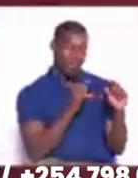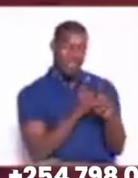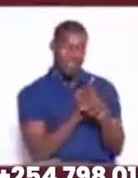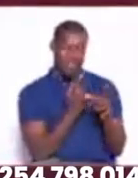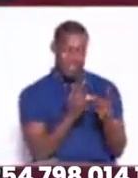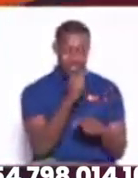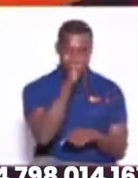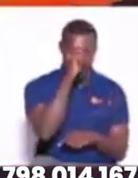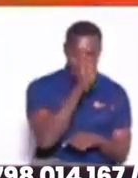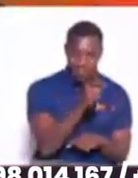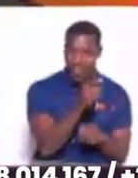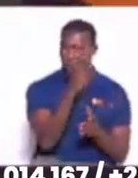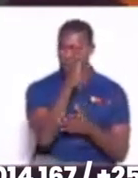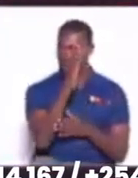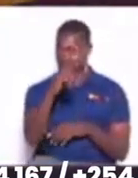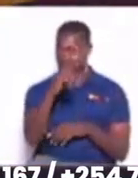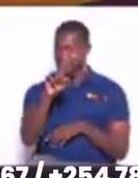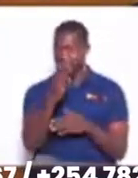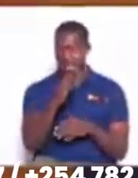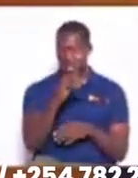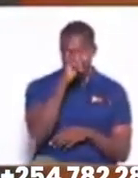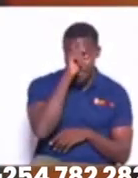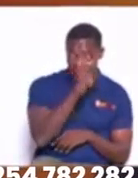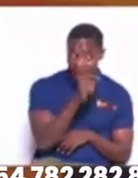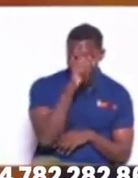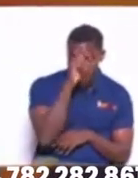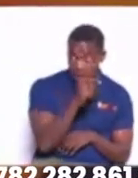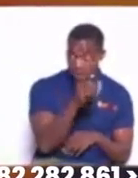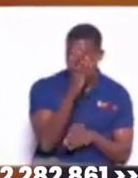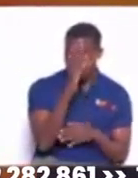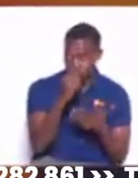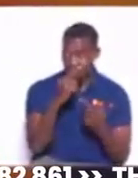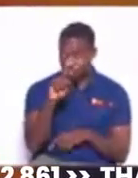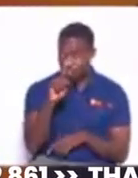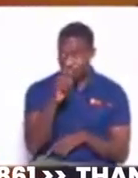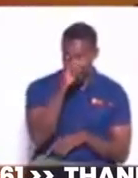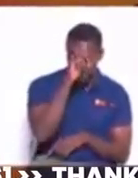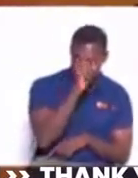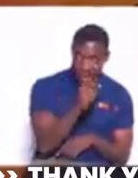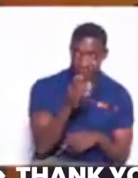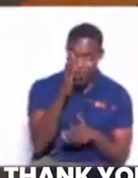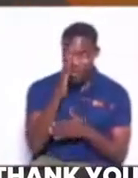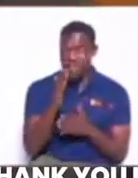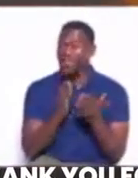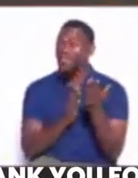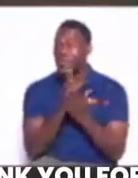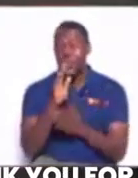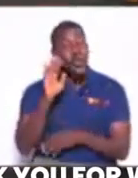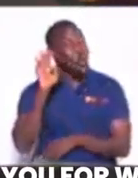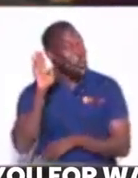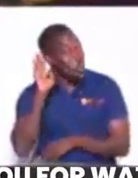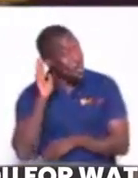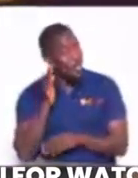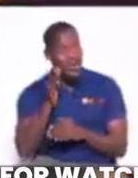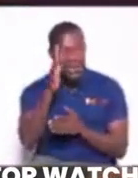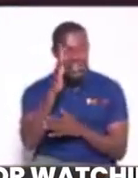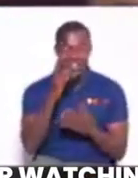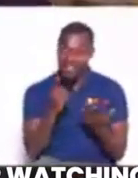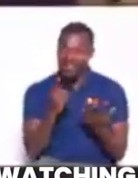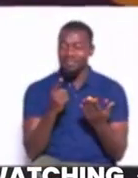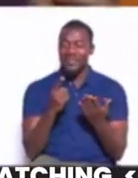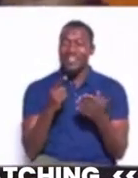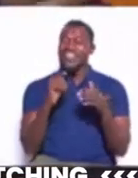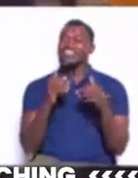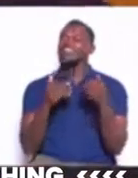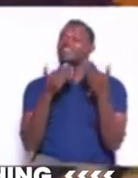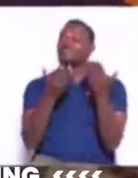We reverence or respect God by obeying God. Now it says, fear God and give glory to him, for the